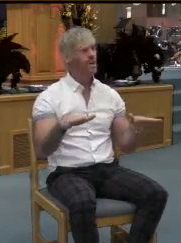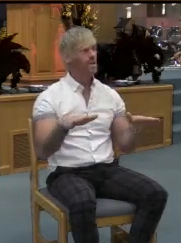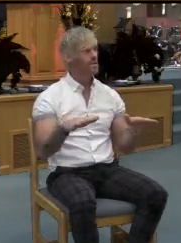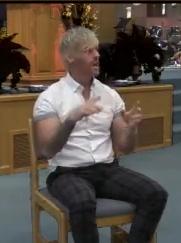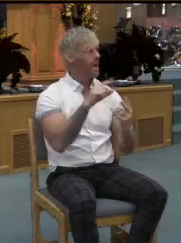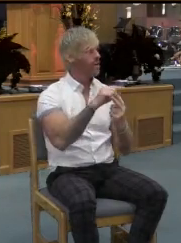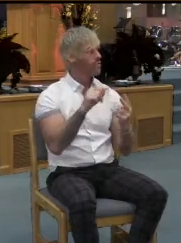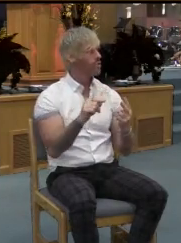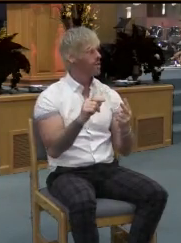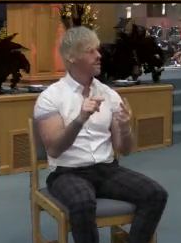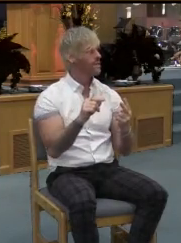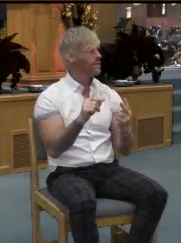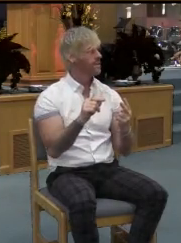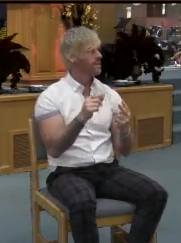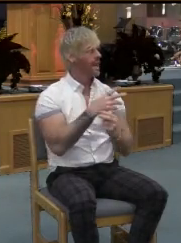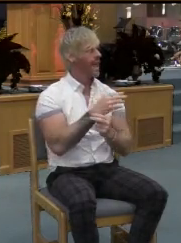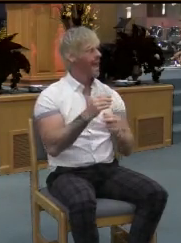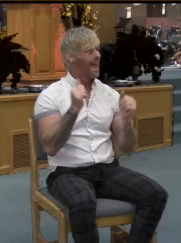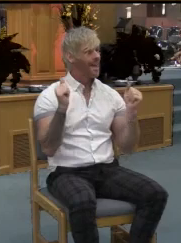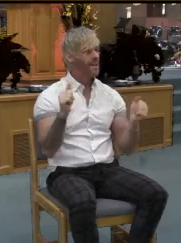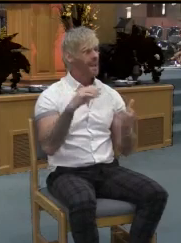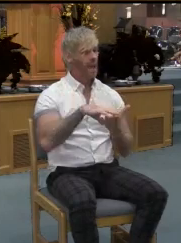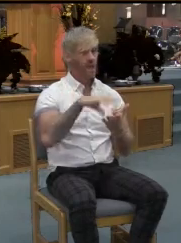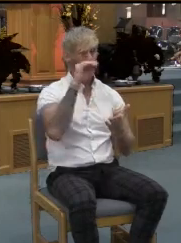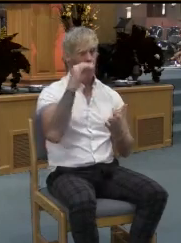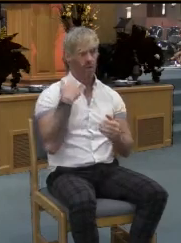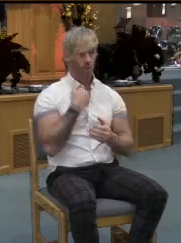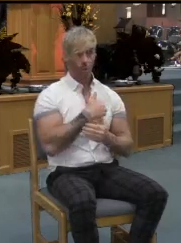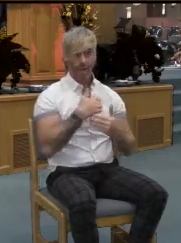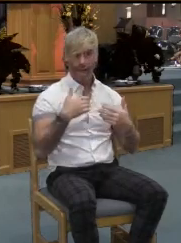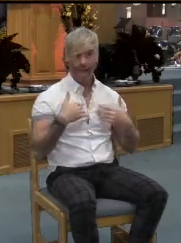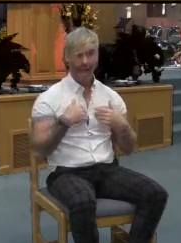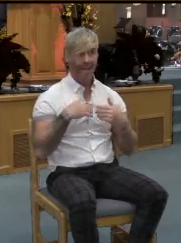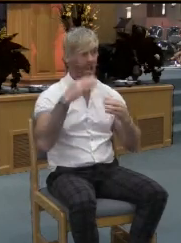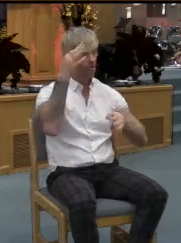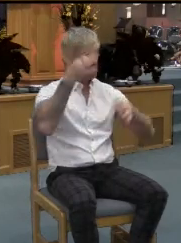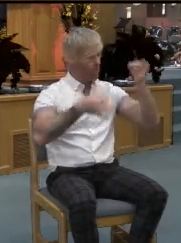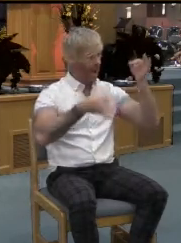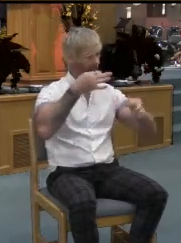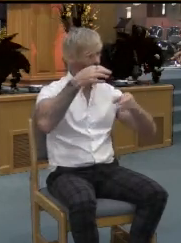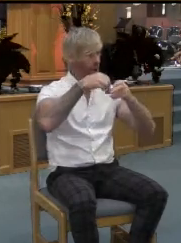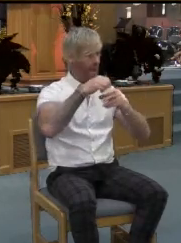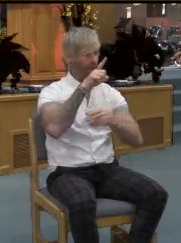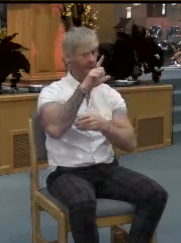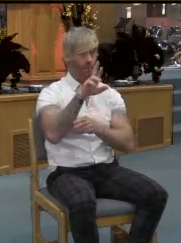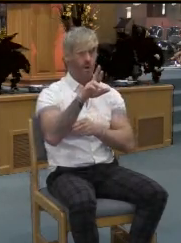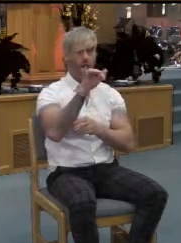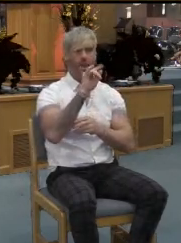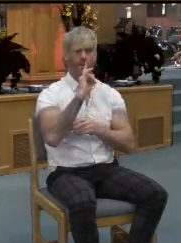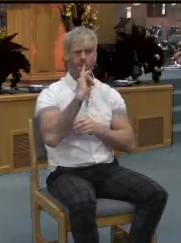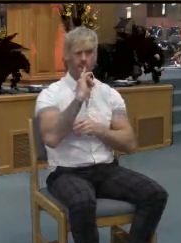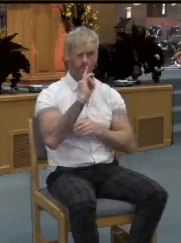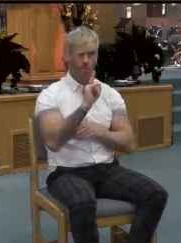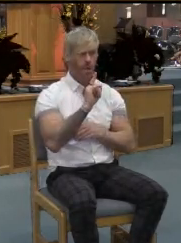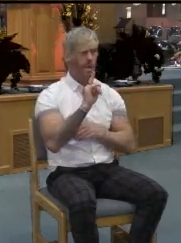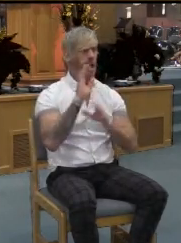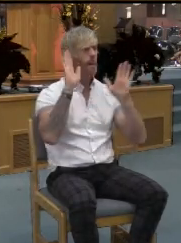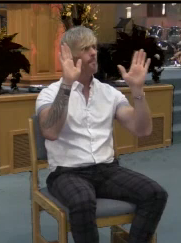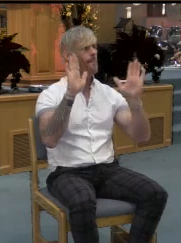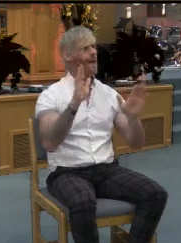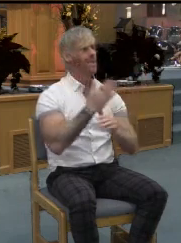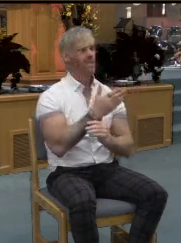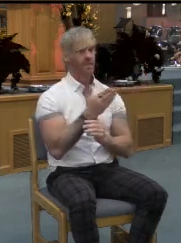so they could learn. We had a big trial in Little Rock over it. It was a pretty amazing thing